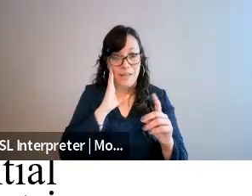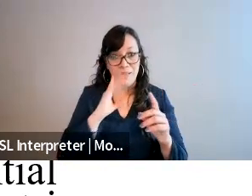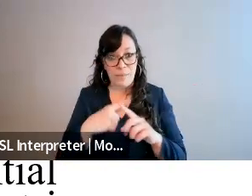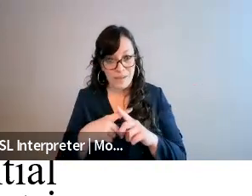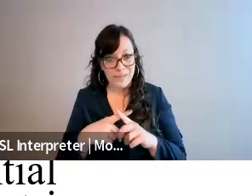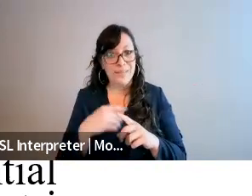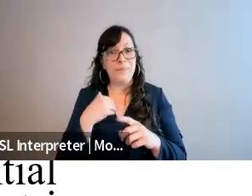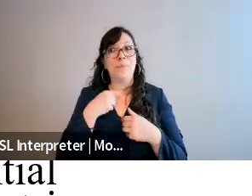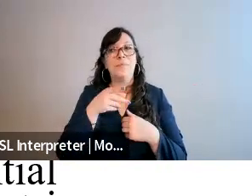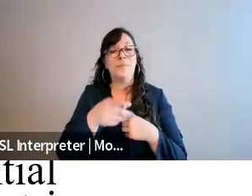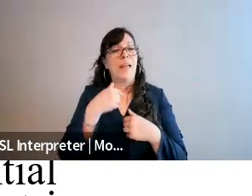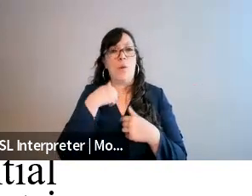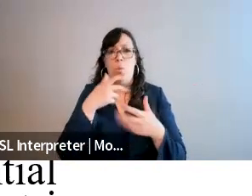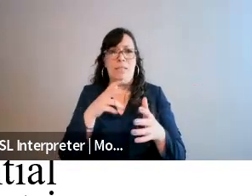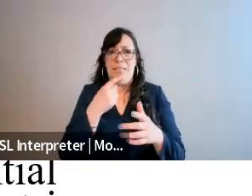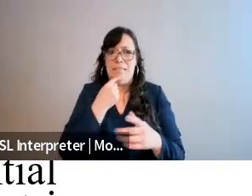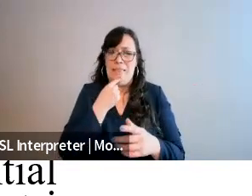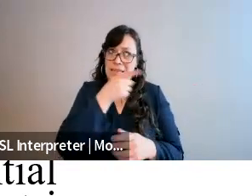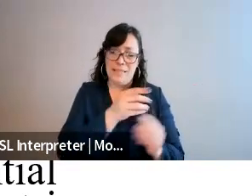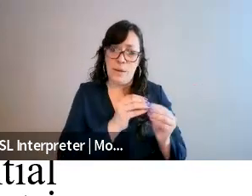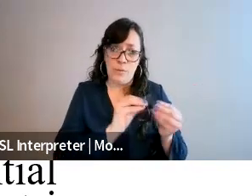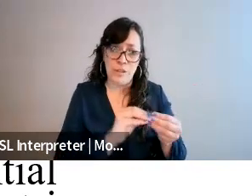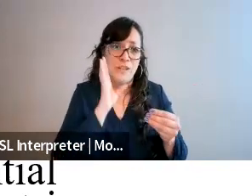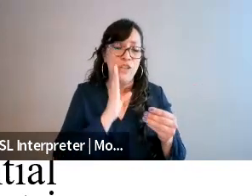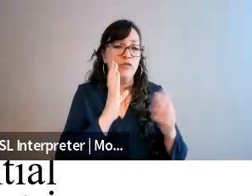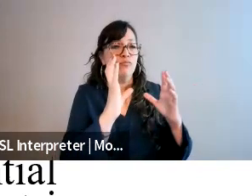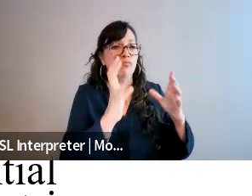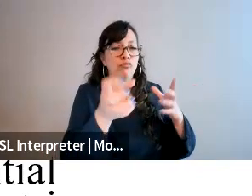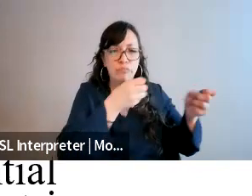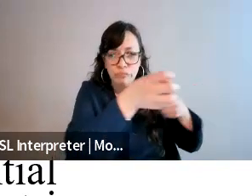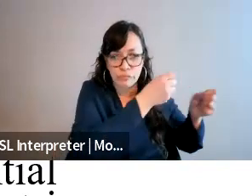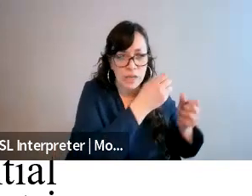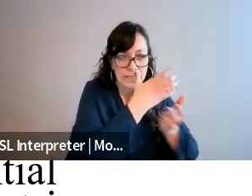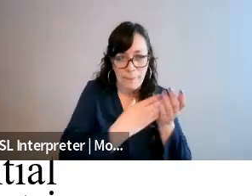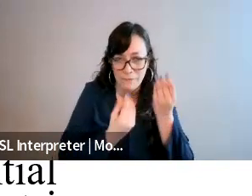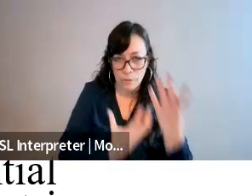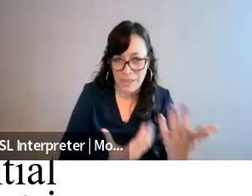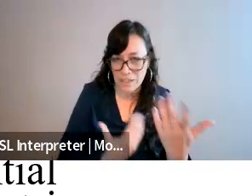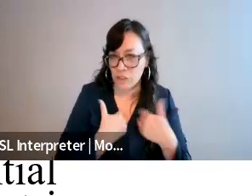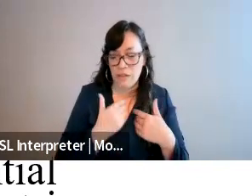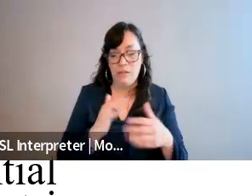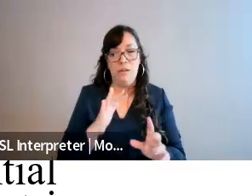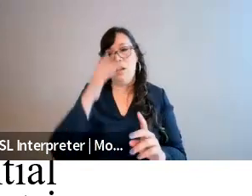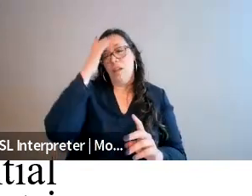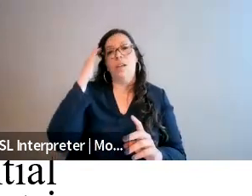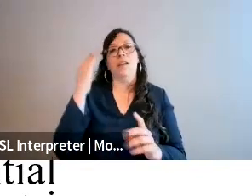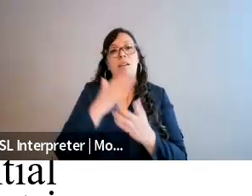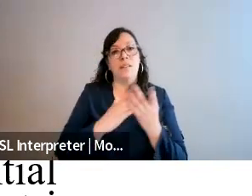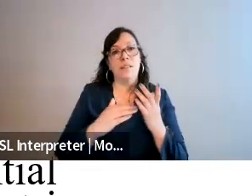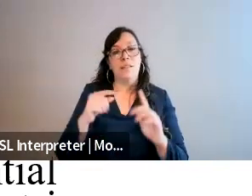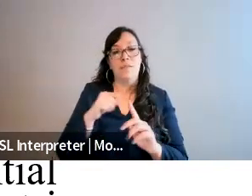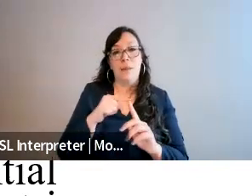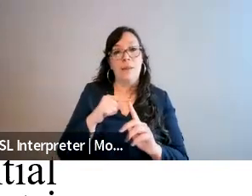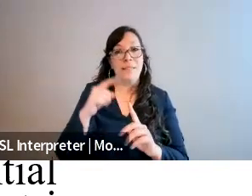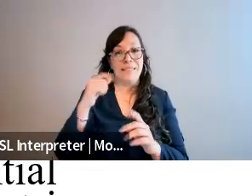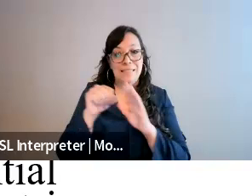stand behind those numbers. These are things I really tried to just cobble together myself, pulling on things that the state mental health program